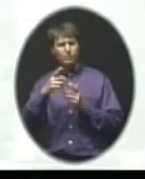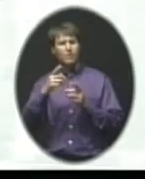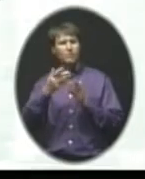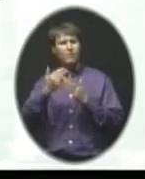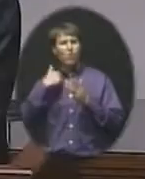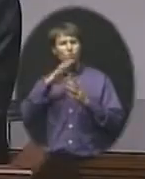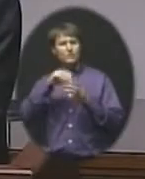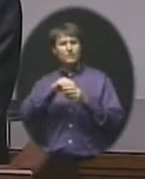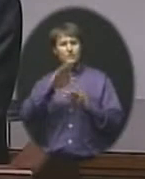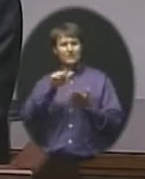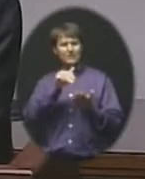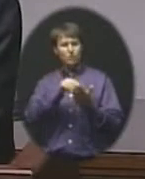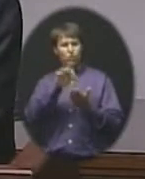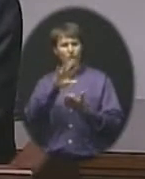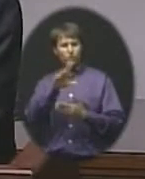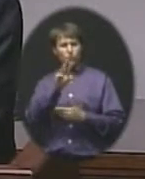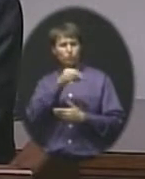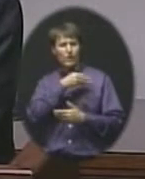Grace and has moved